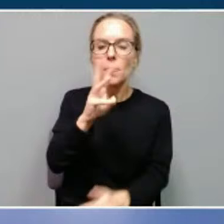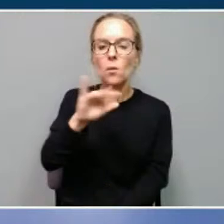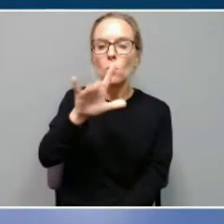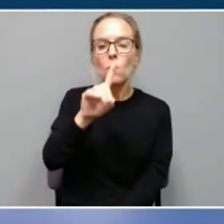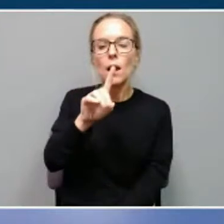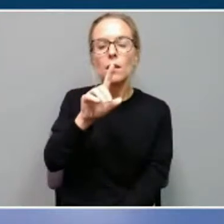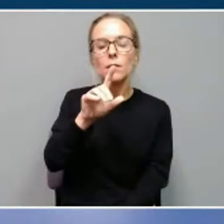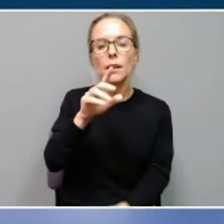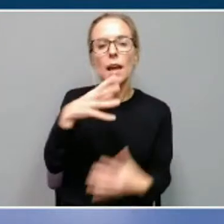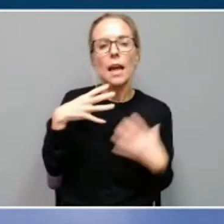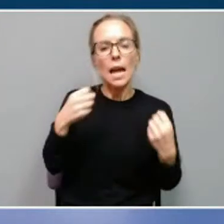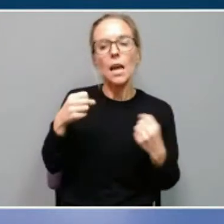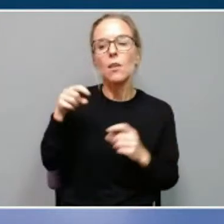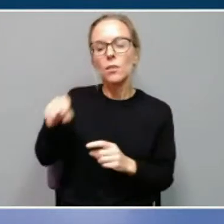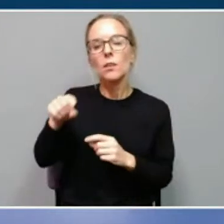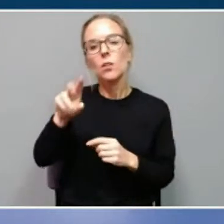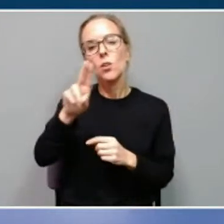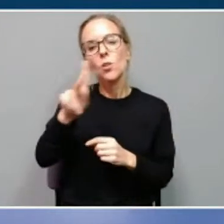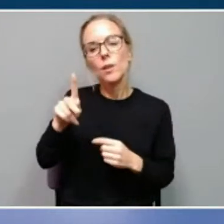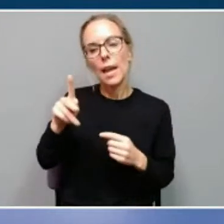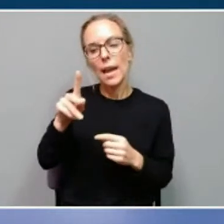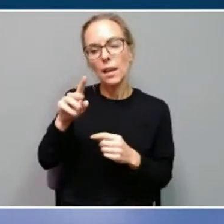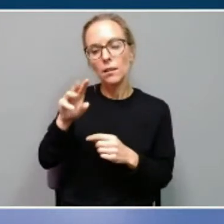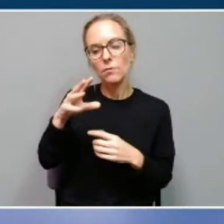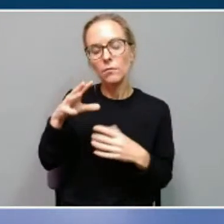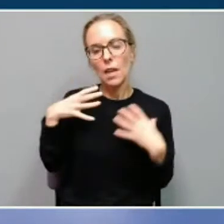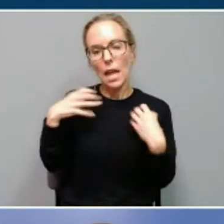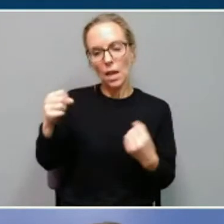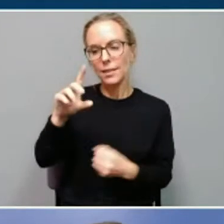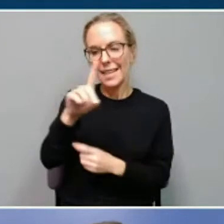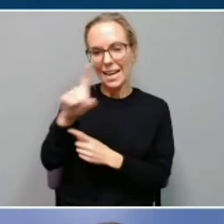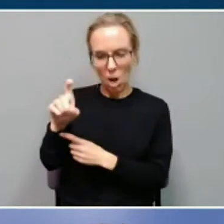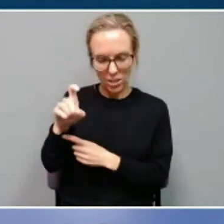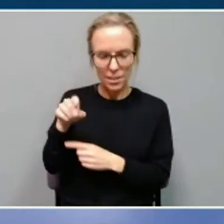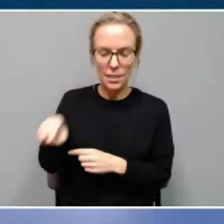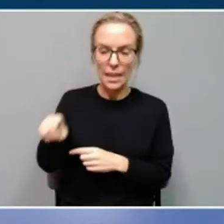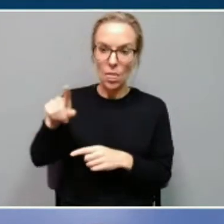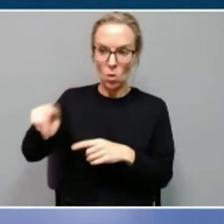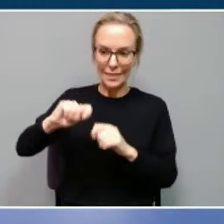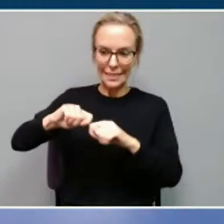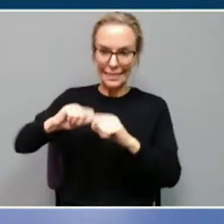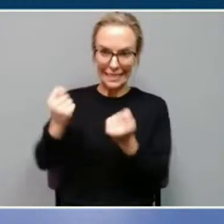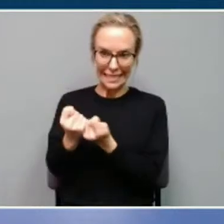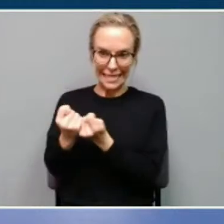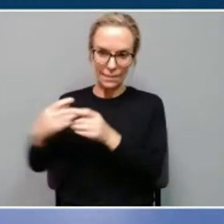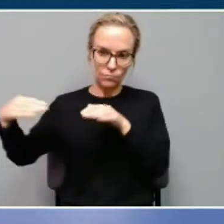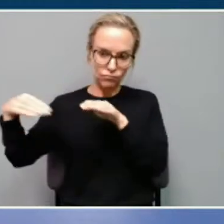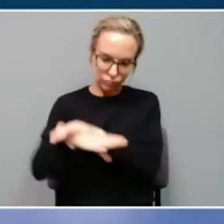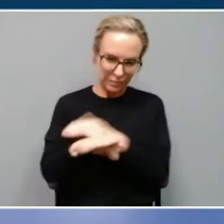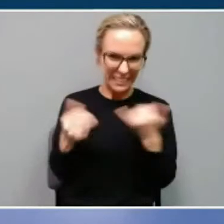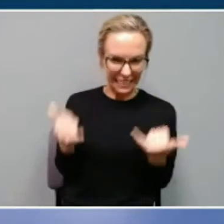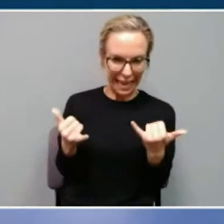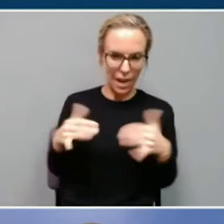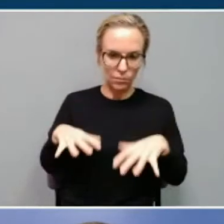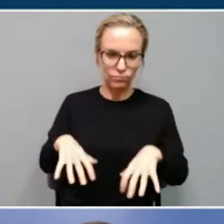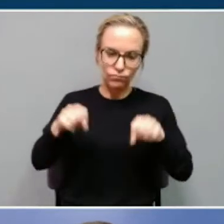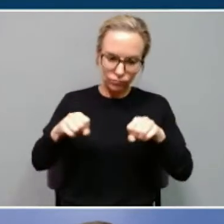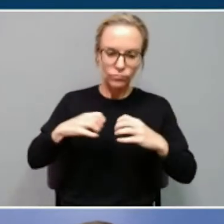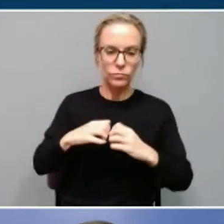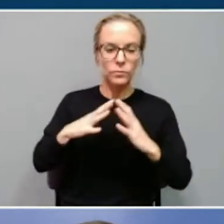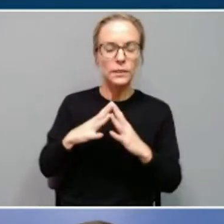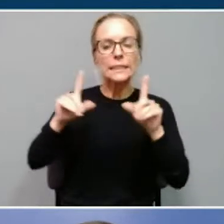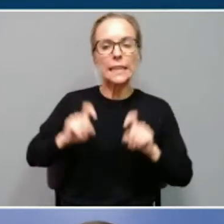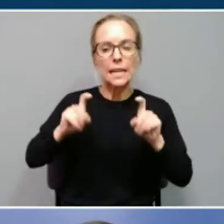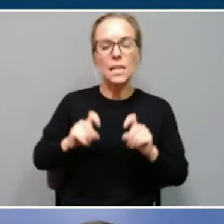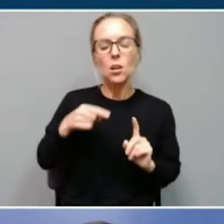Healthcare, Gravity Diagnostics. Those are the teams that have come in right now to help in testing. Gravity